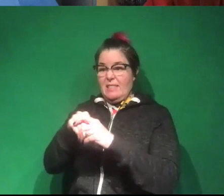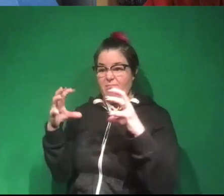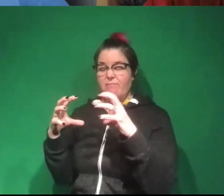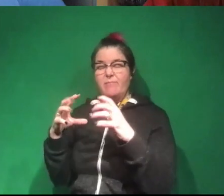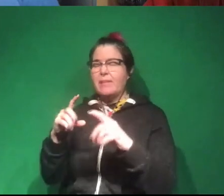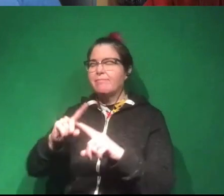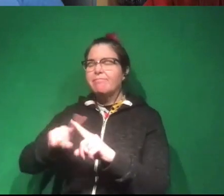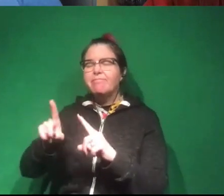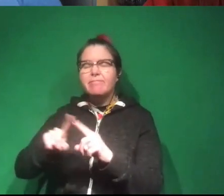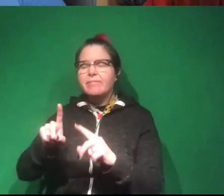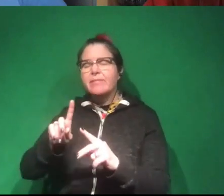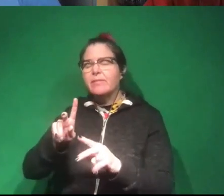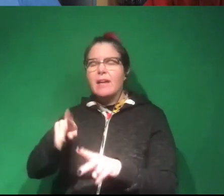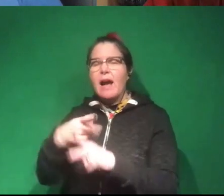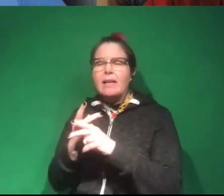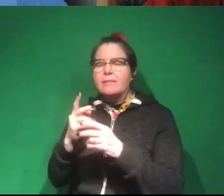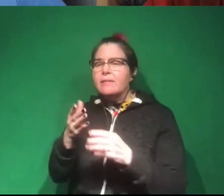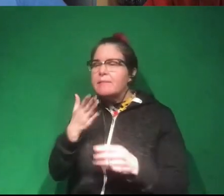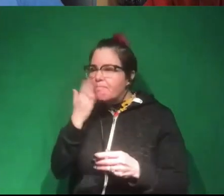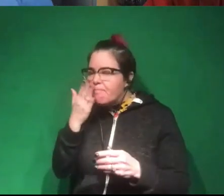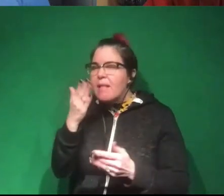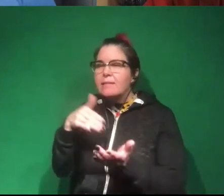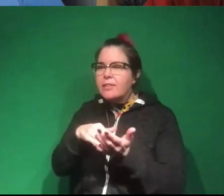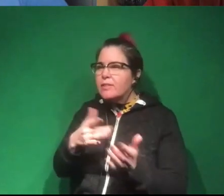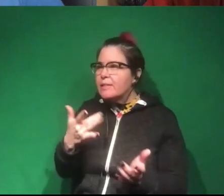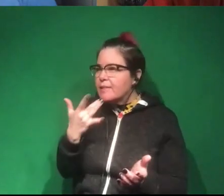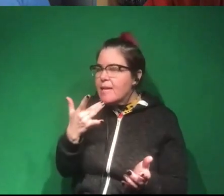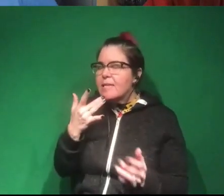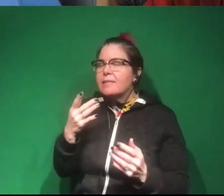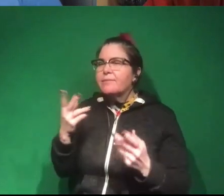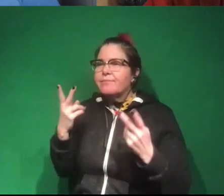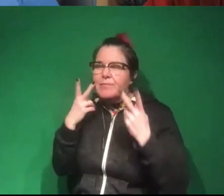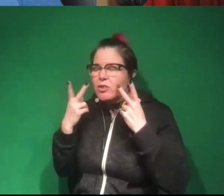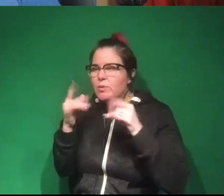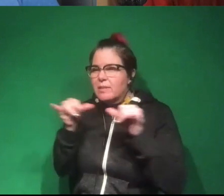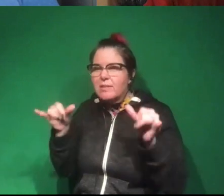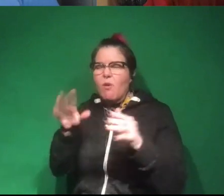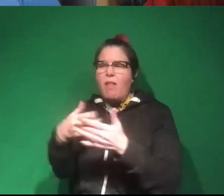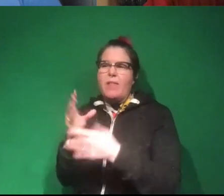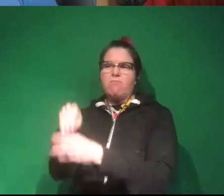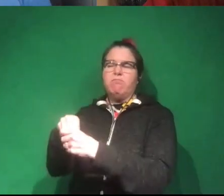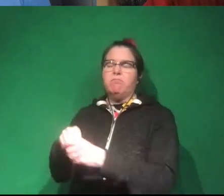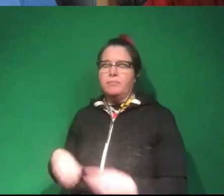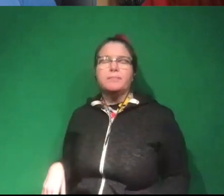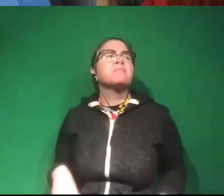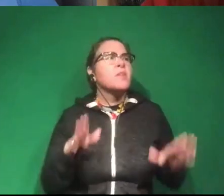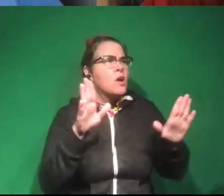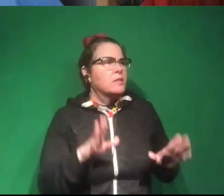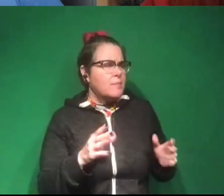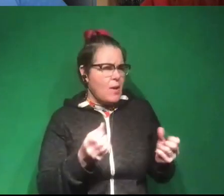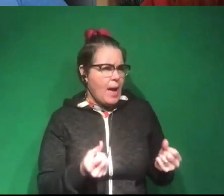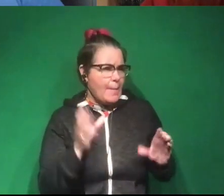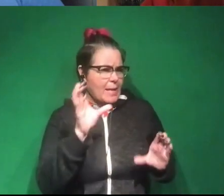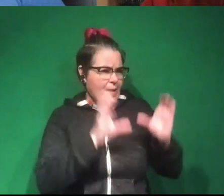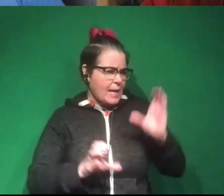other integration centers for smell, taste, visual system, all that good stuff. Awesome. How many chemicals